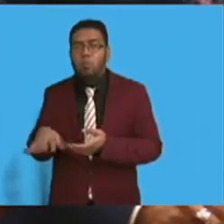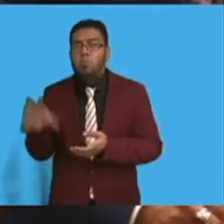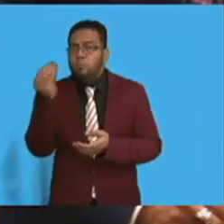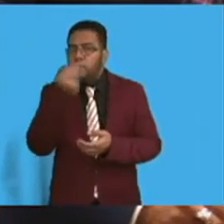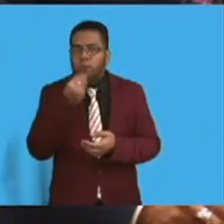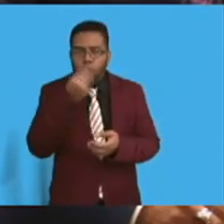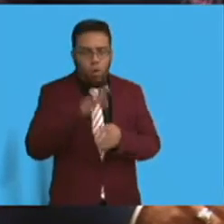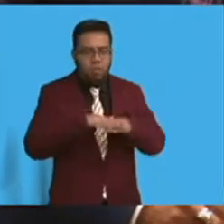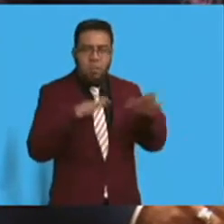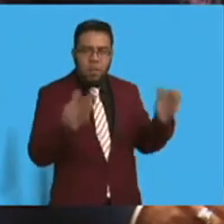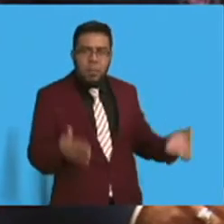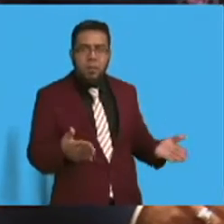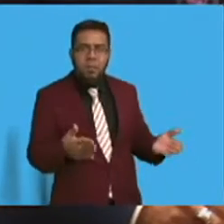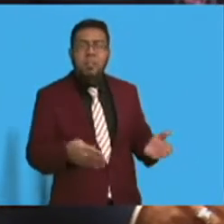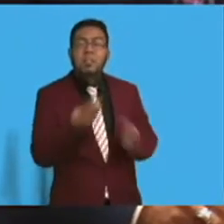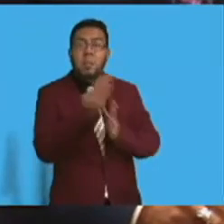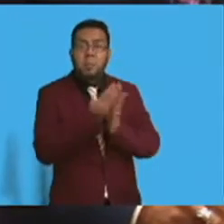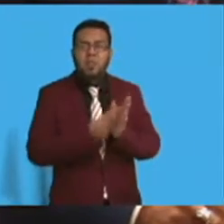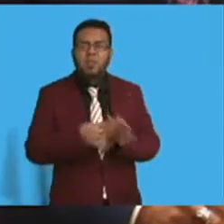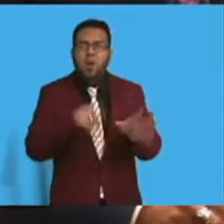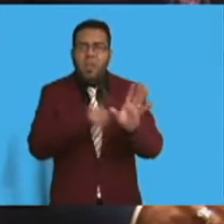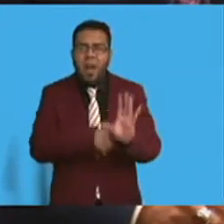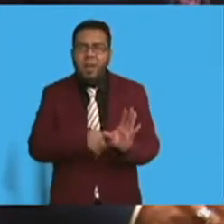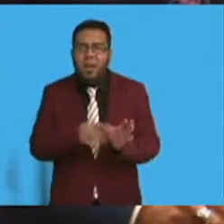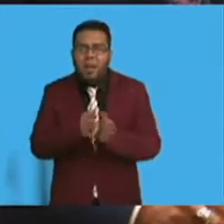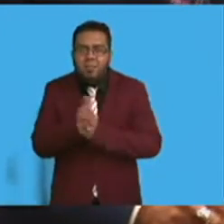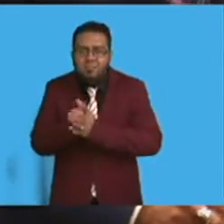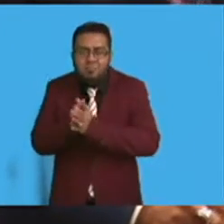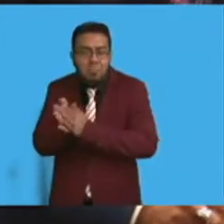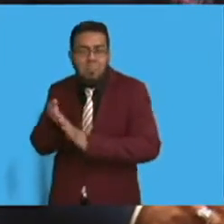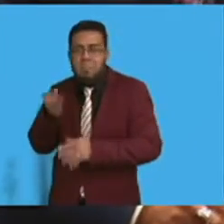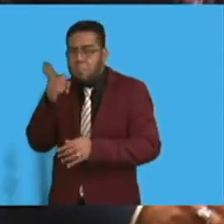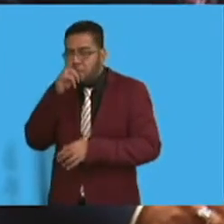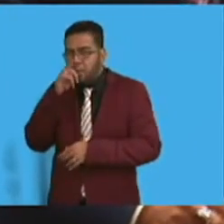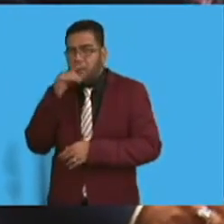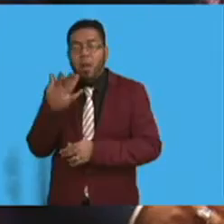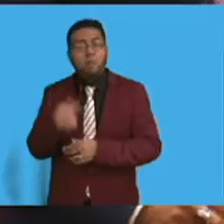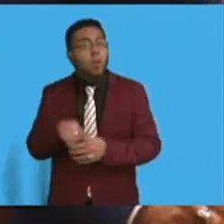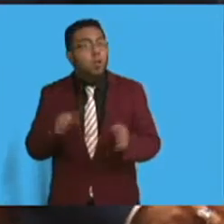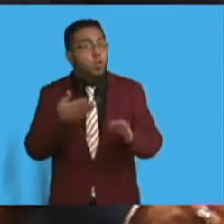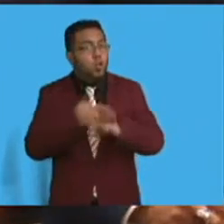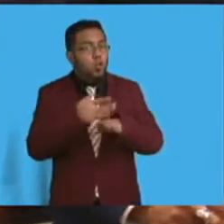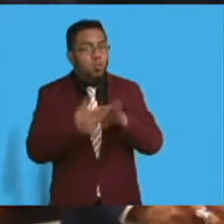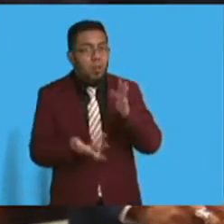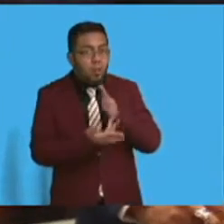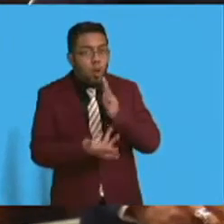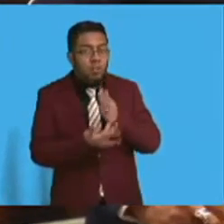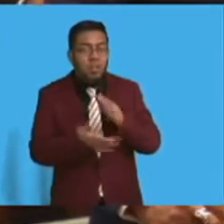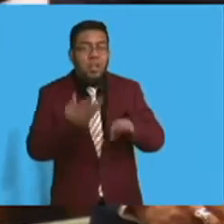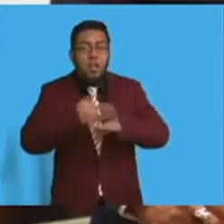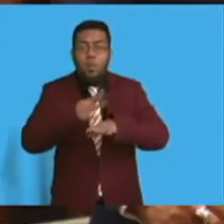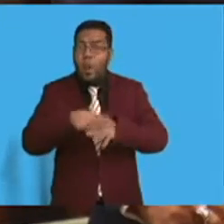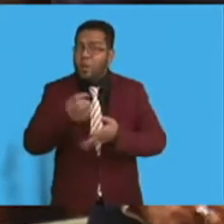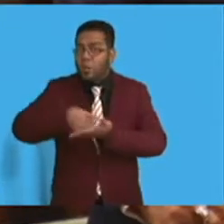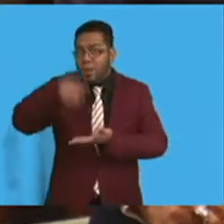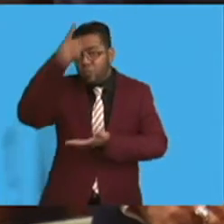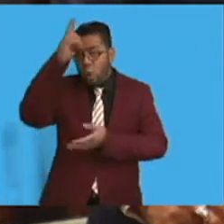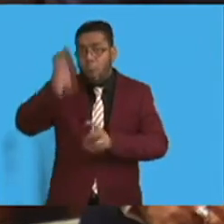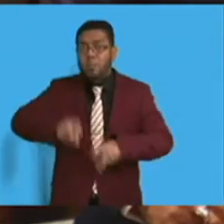table. This is a budget for young and ambitious people, putting new technologies at their disposal, along with new educational opportunities